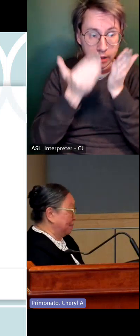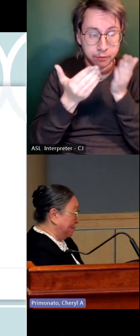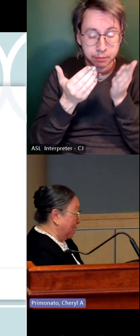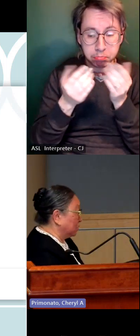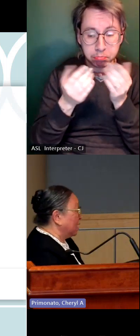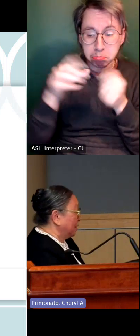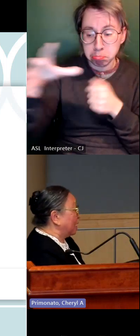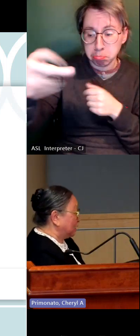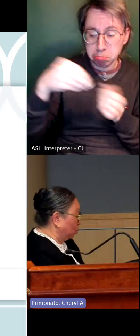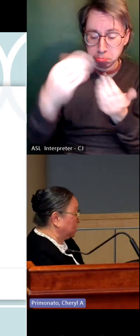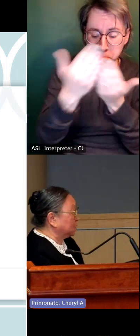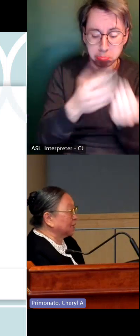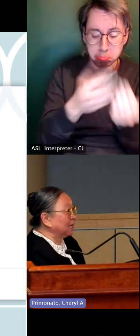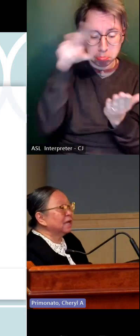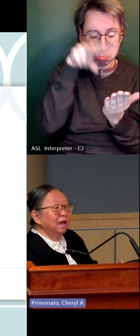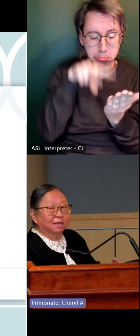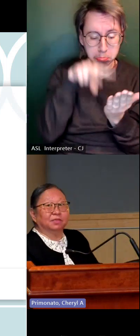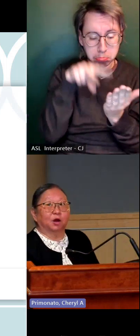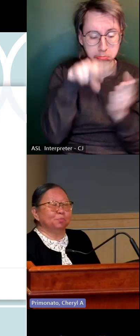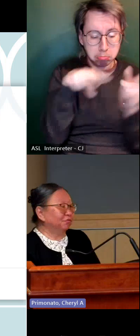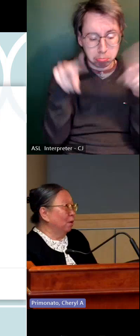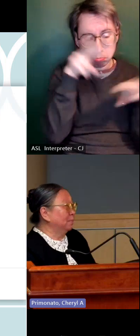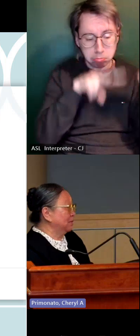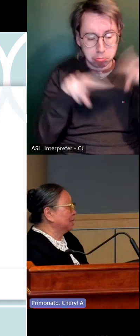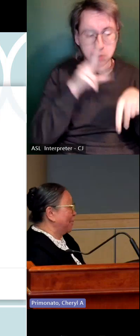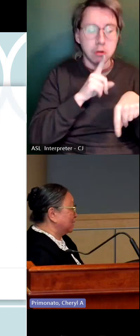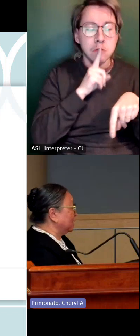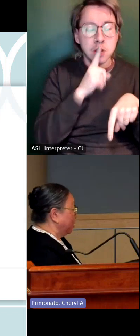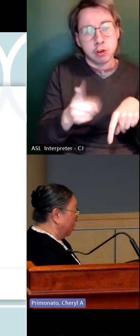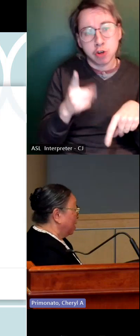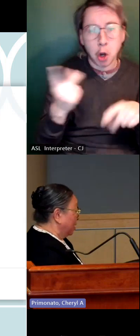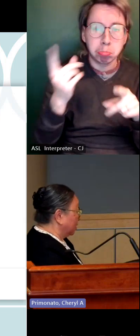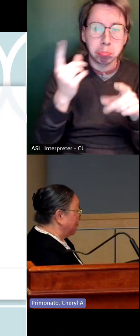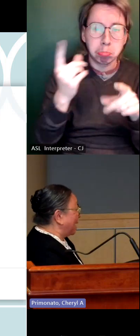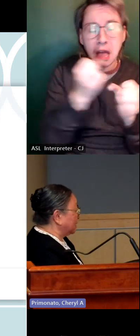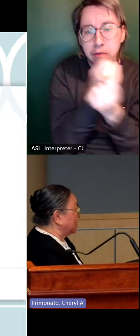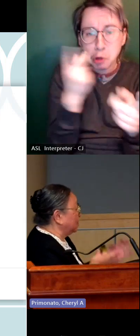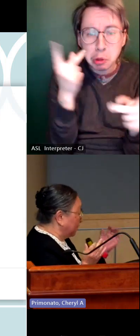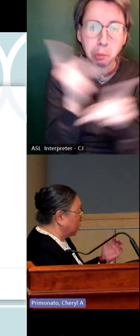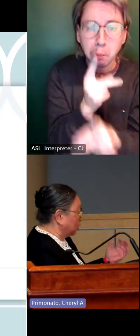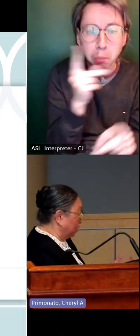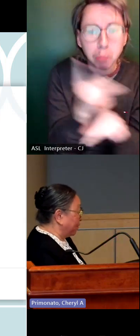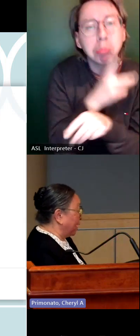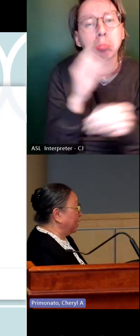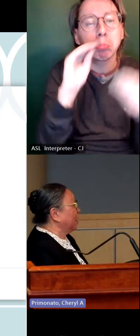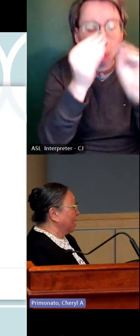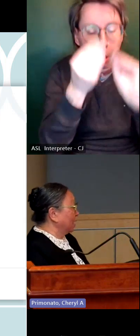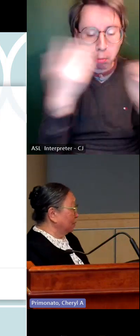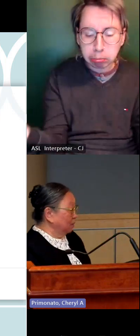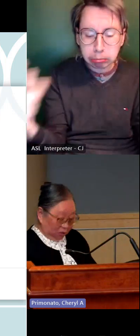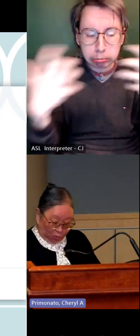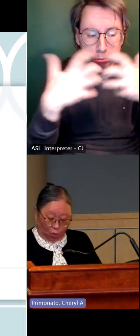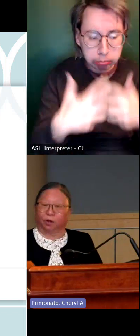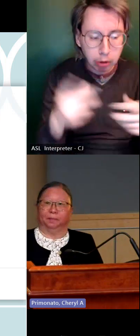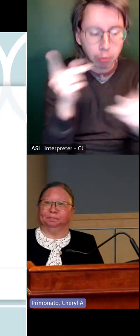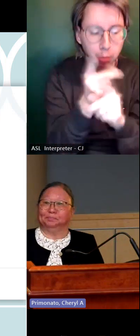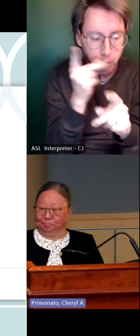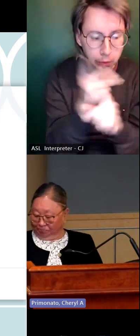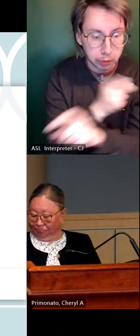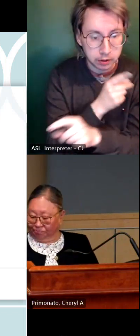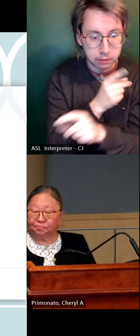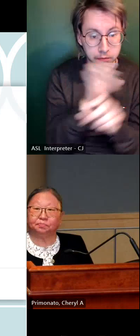is the same amount that was discussed, and that they are performing in the capacity that they are certified to